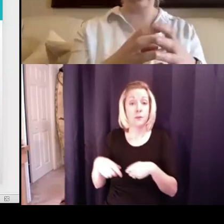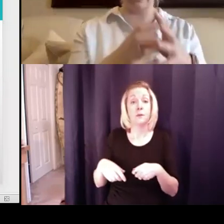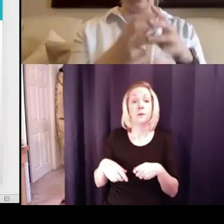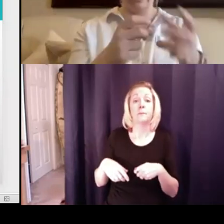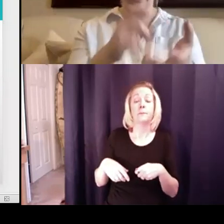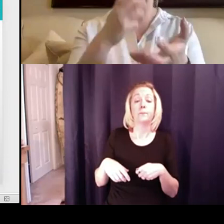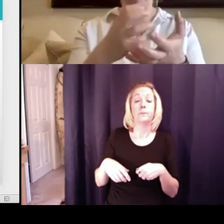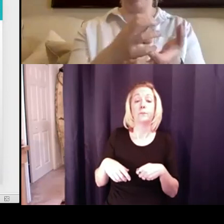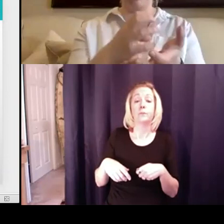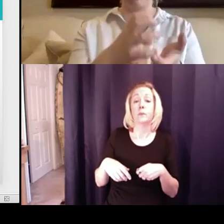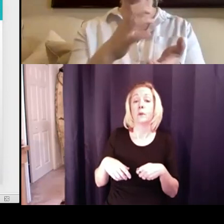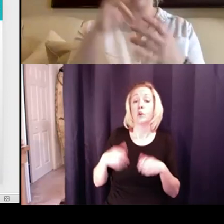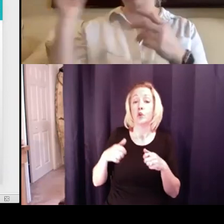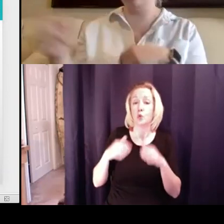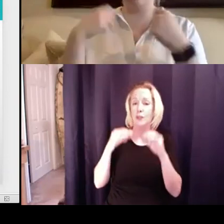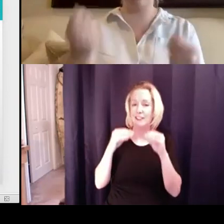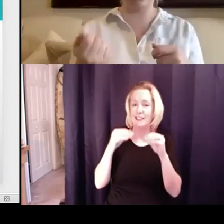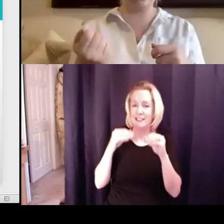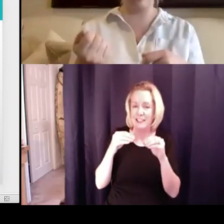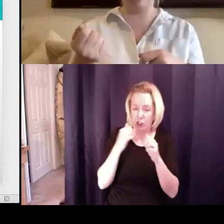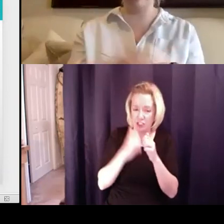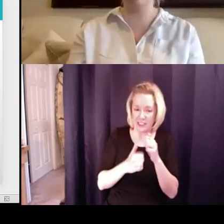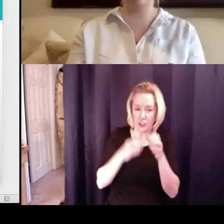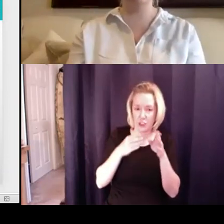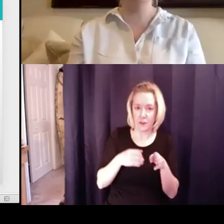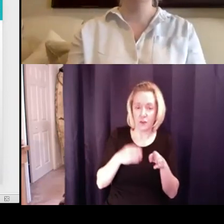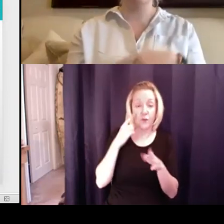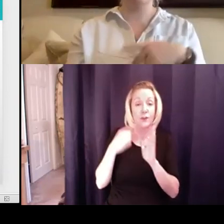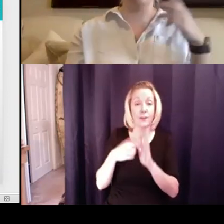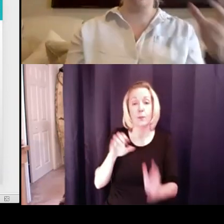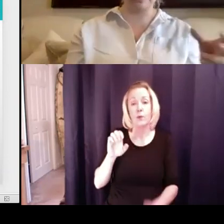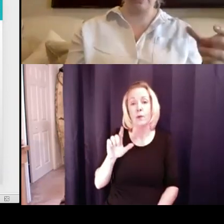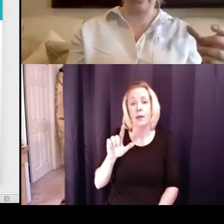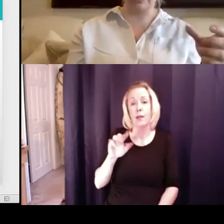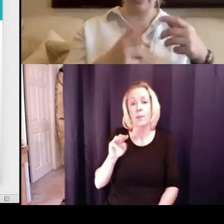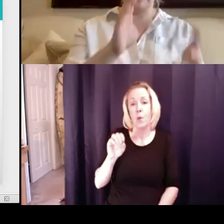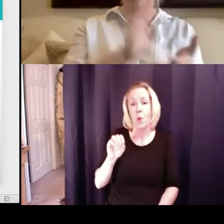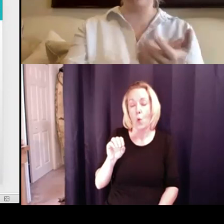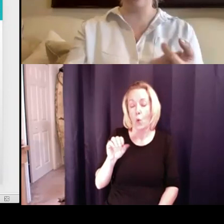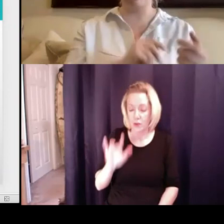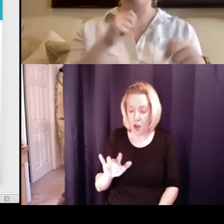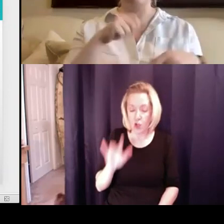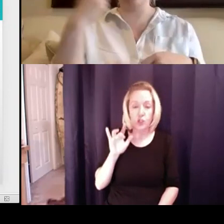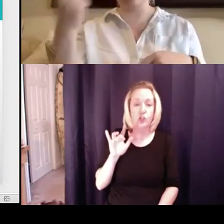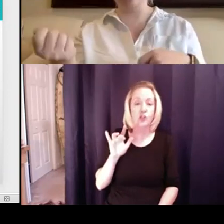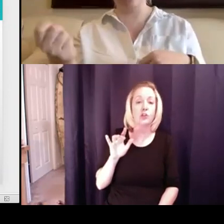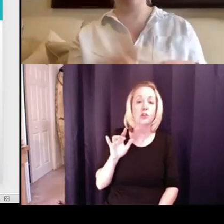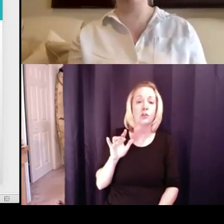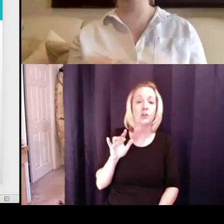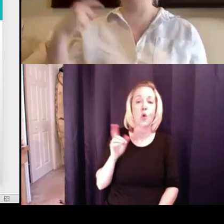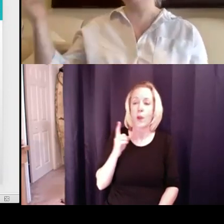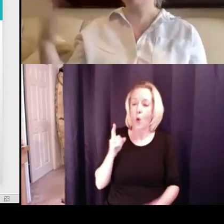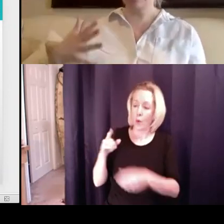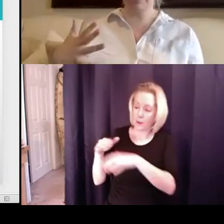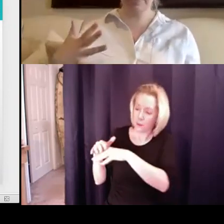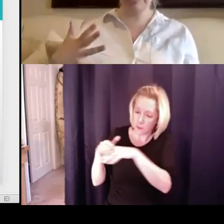look at the little Elmo on that black card, and then we read Elmo Loves Me. We always look at the button and touch the button, hand over the